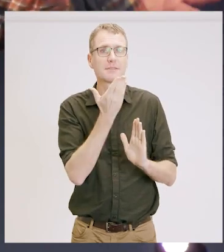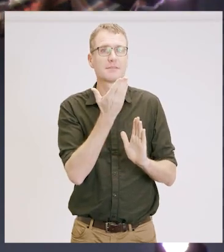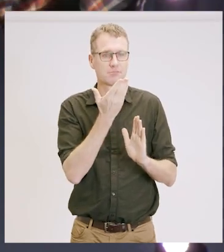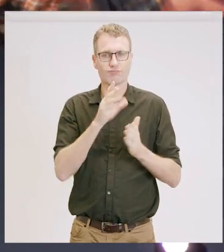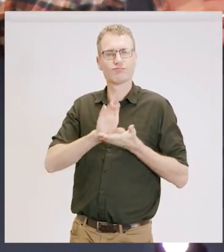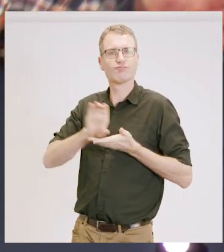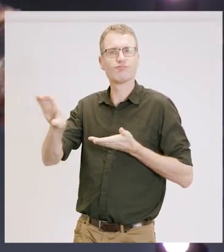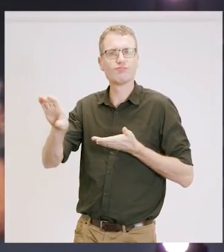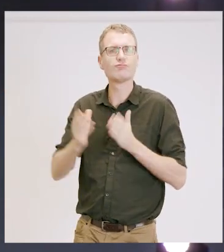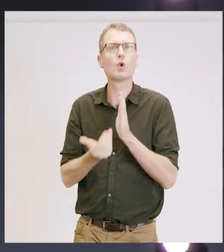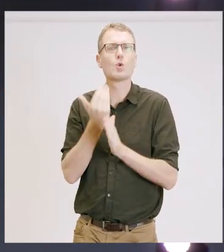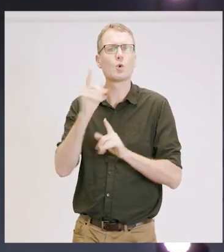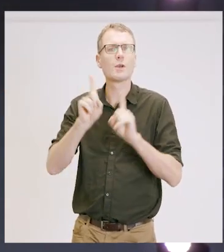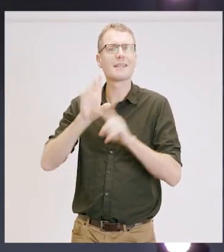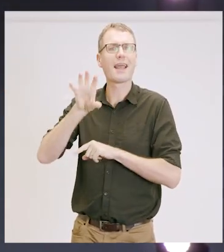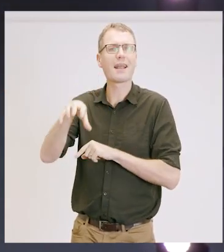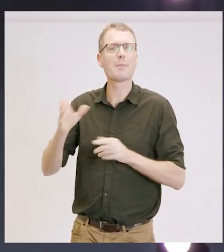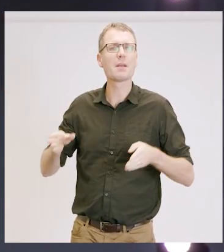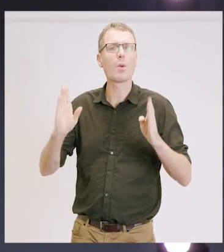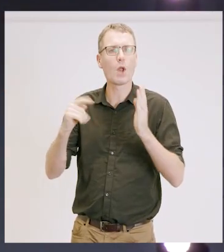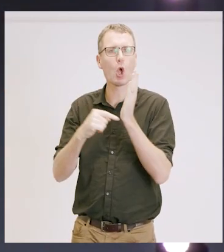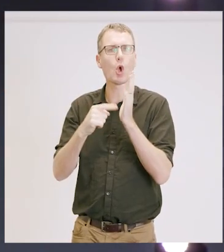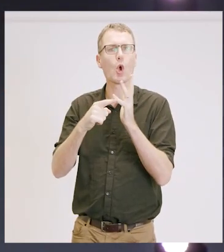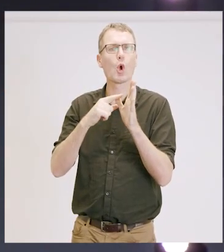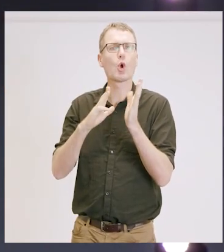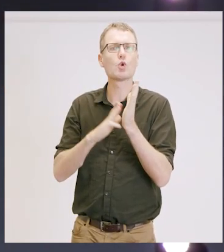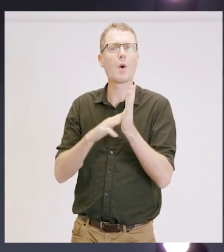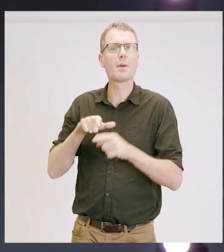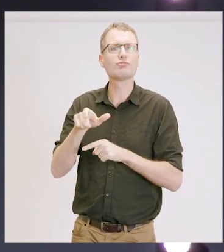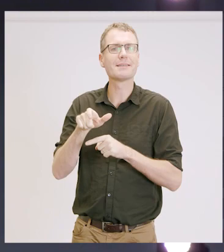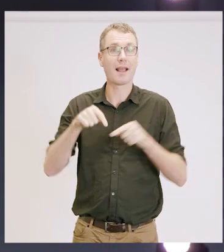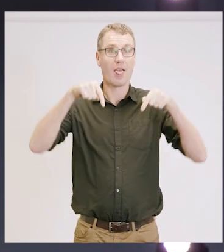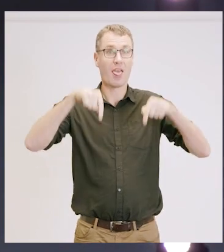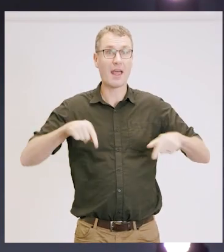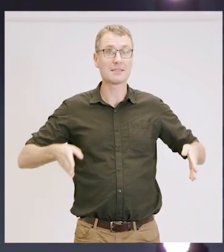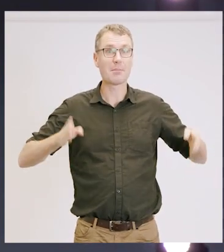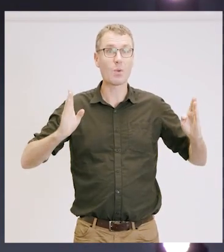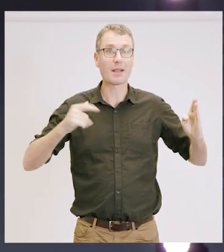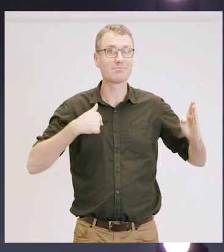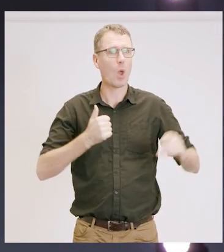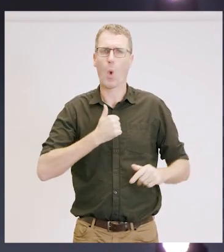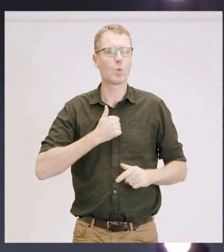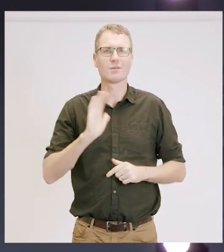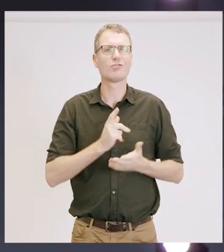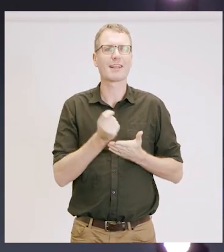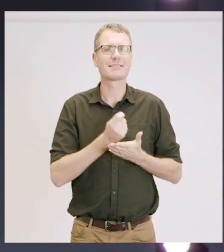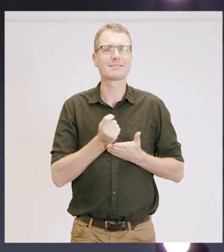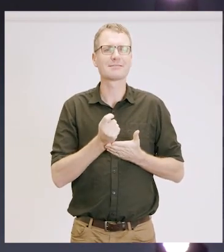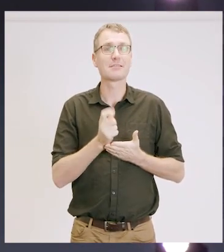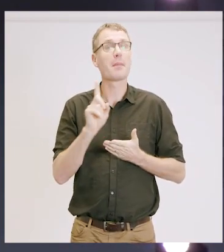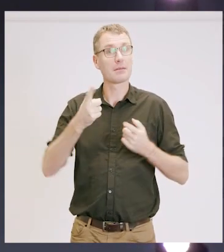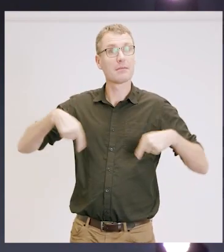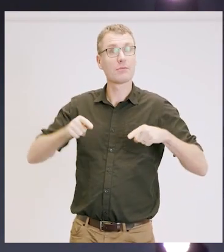know that we don't own this building, we just rent it. And we've been in this building for about 23